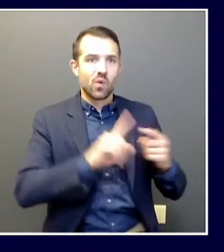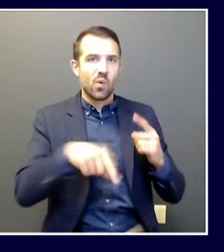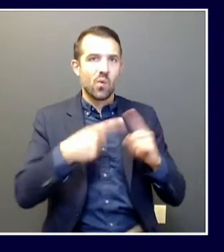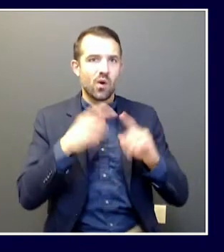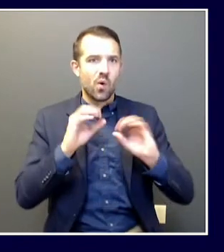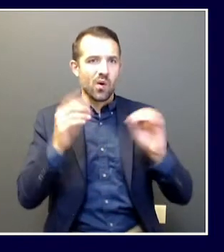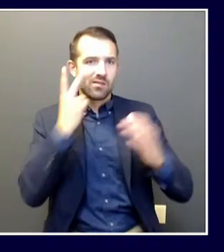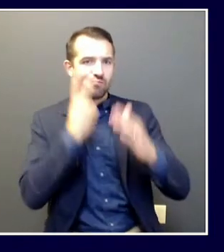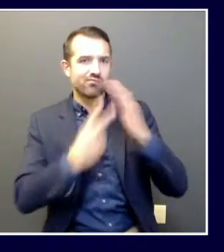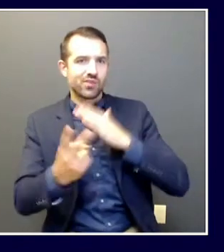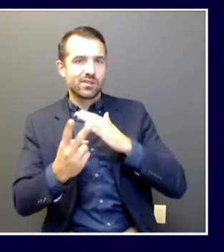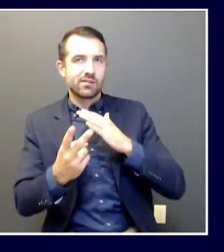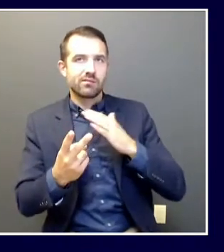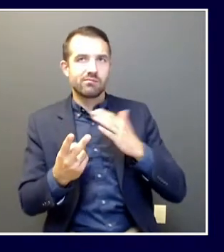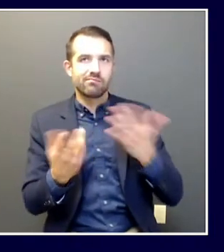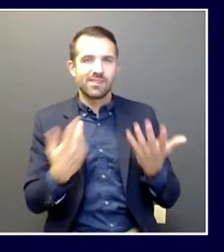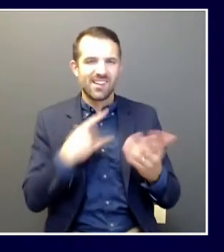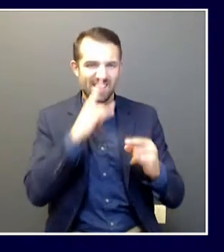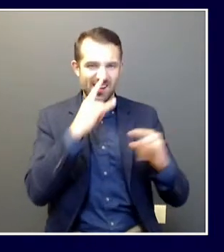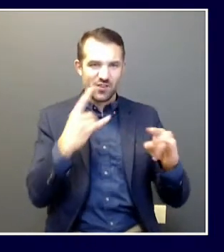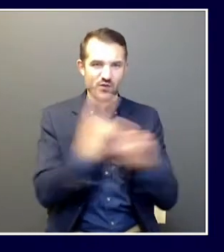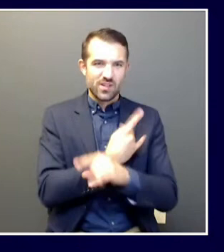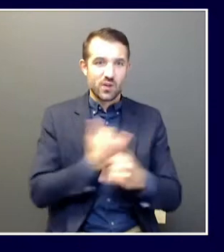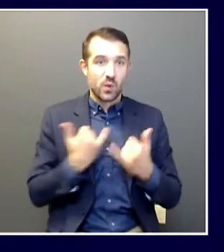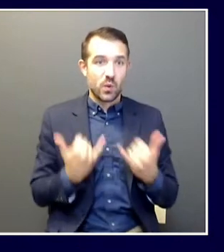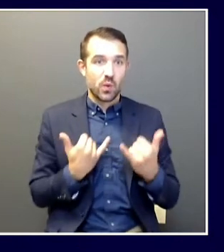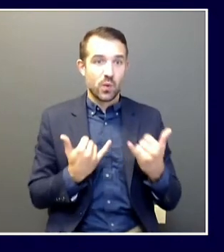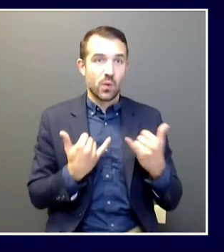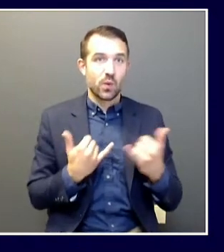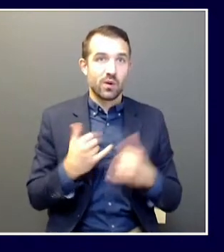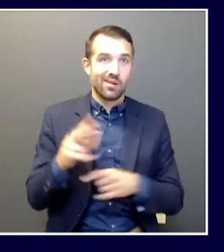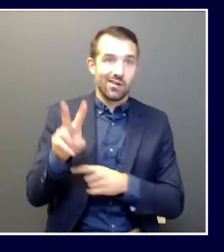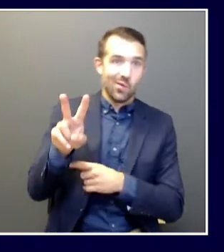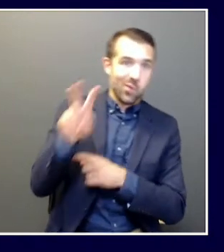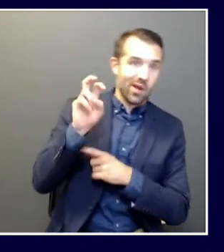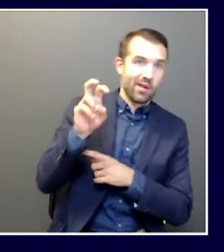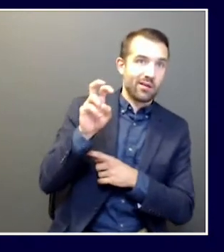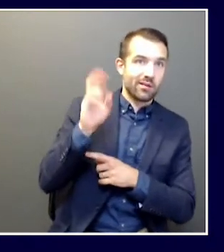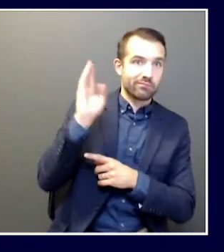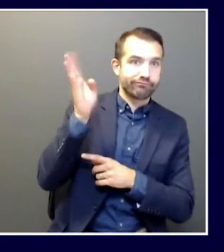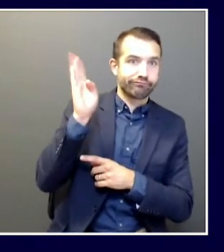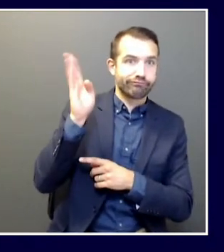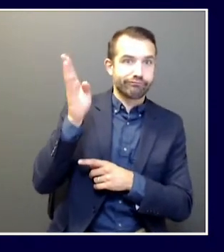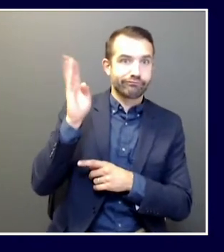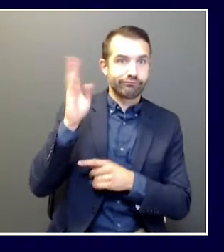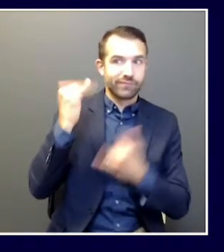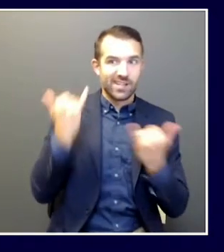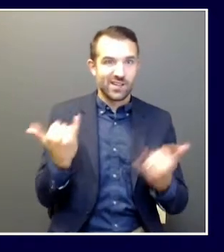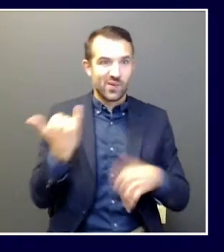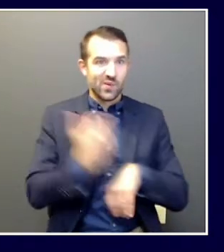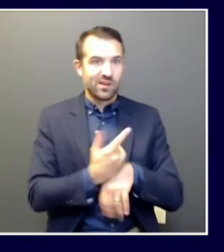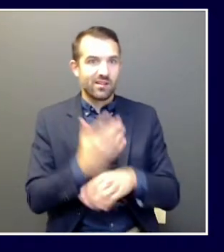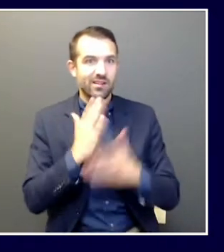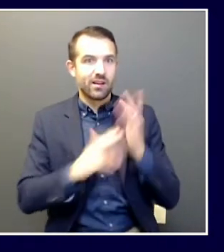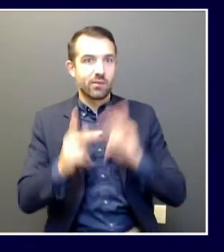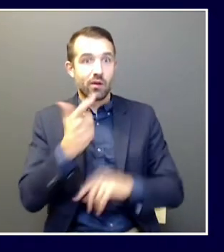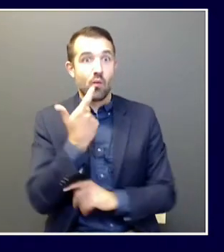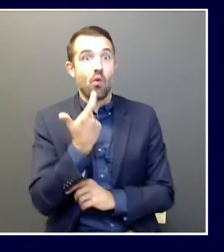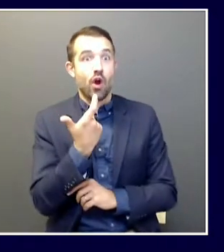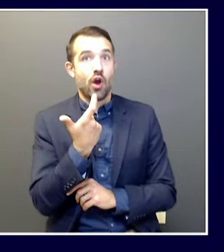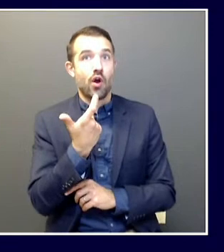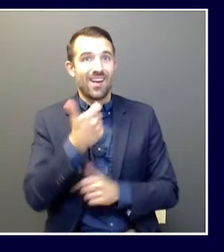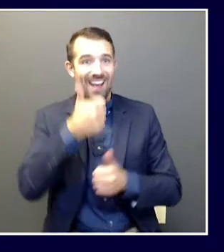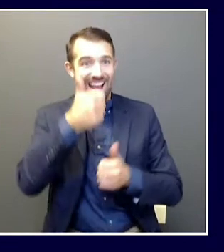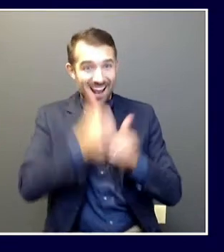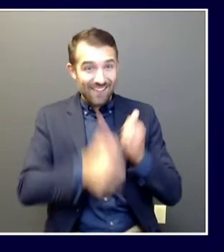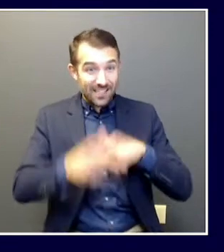200th briefing. I think that many people listening in on this call, maybe even all 200, are the very same people who have been listening to all the